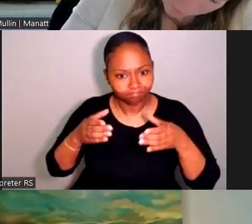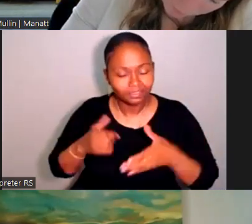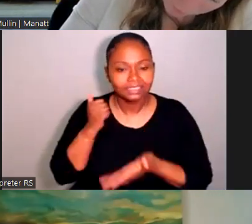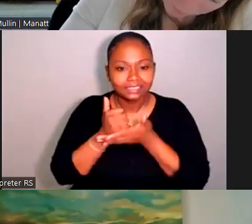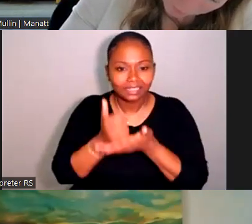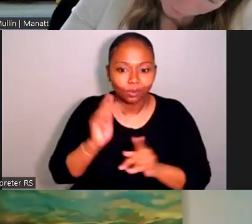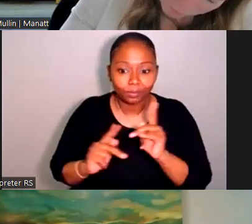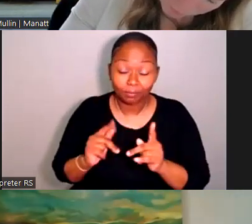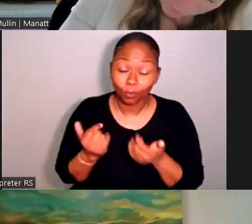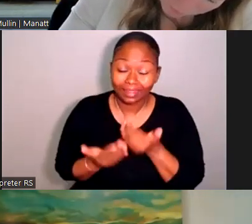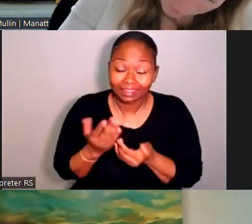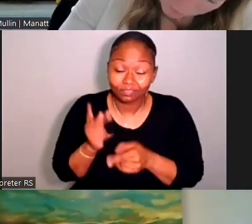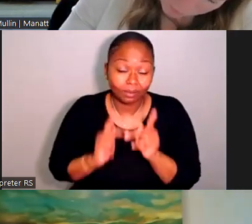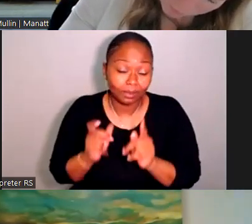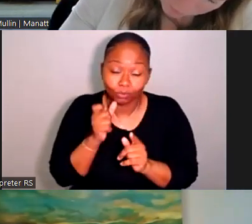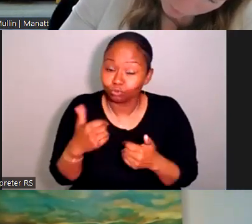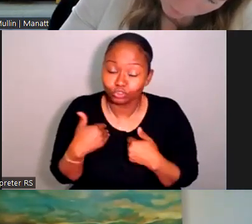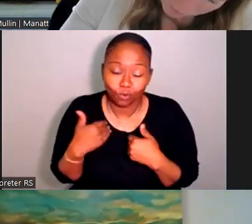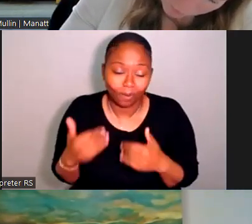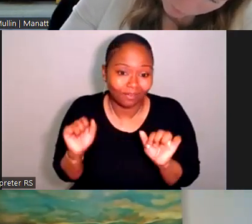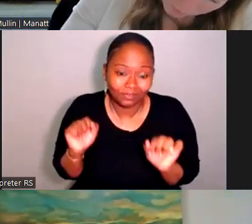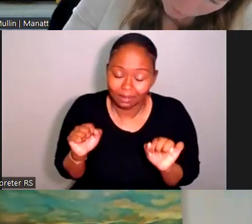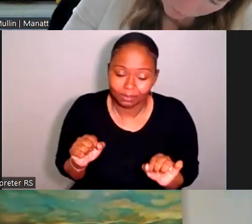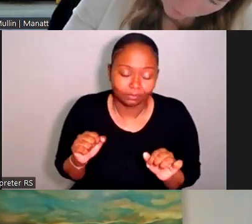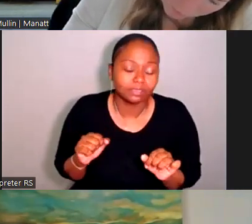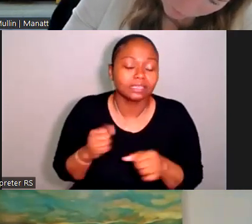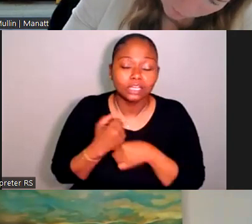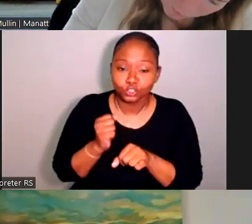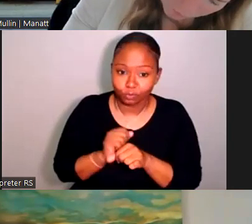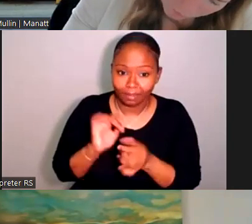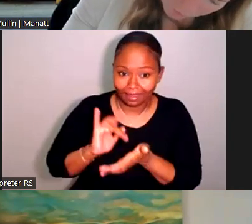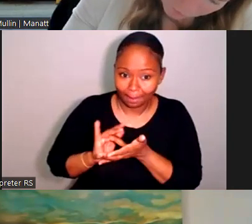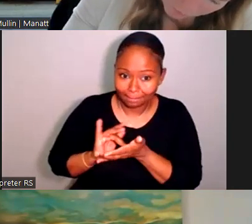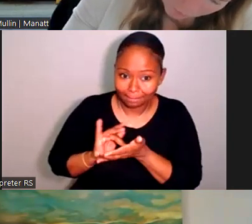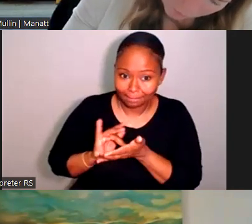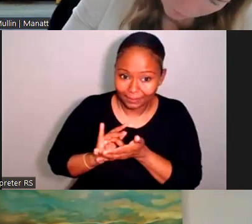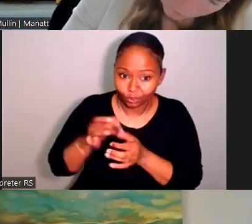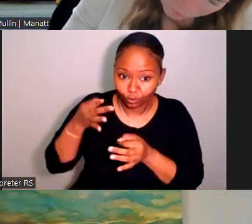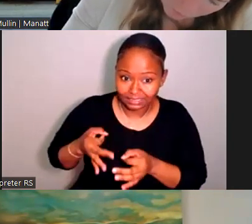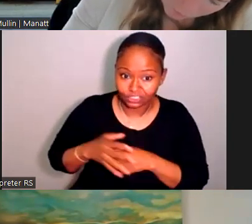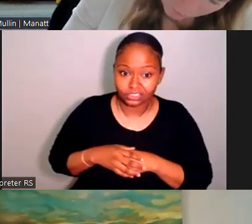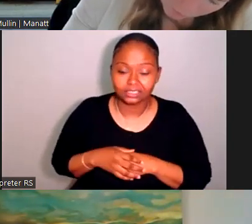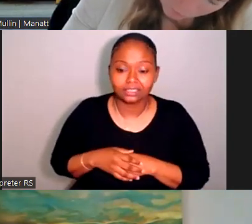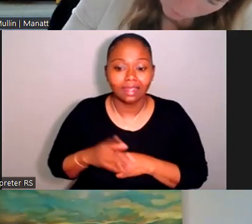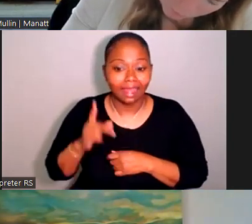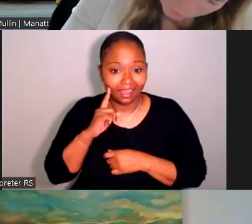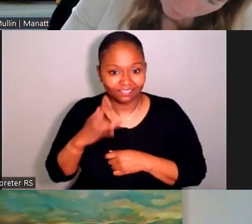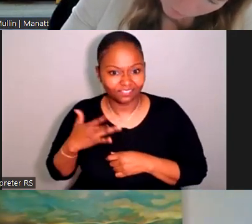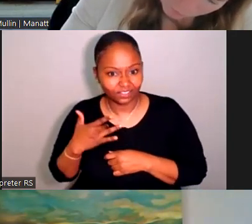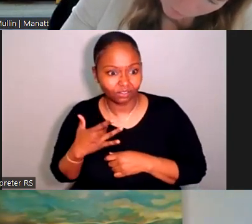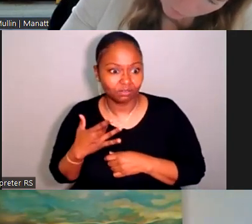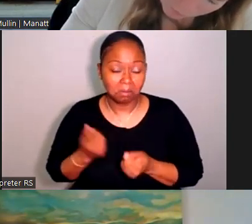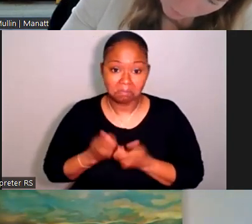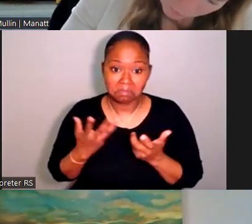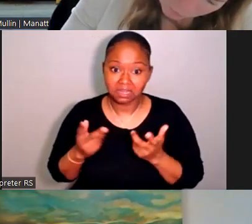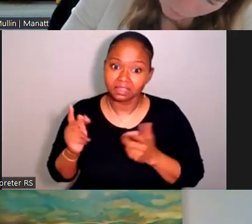even people who lack capacity to make a medical decision, I believe in many cases will have an opinion about